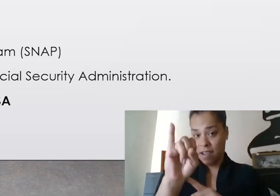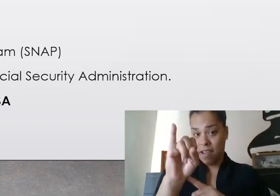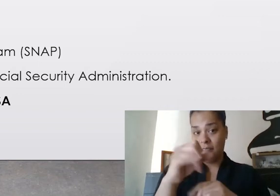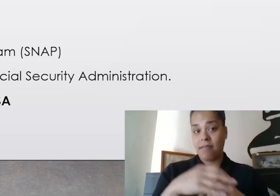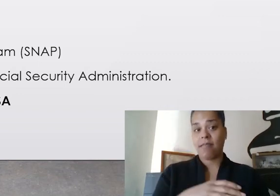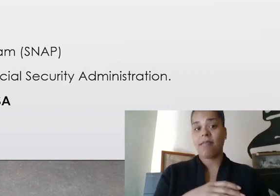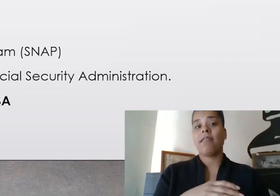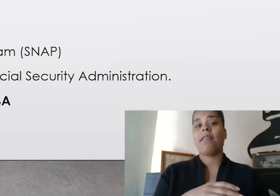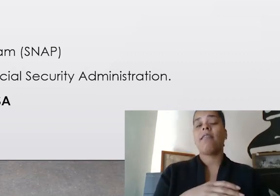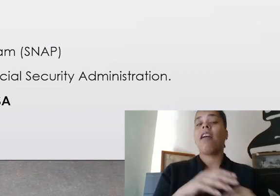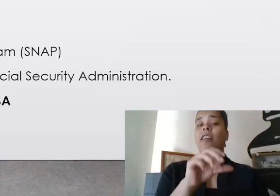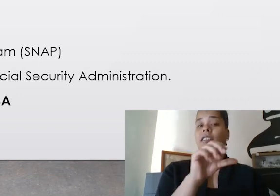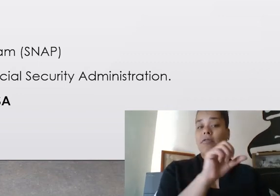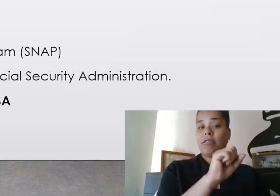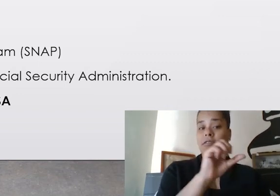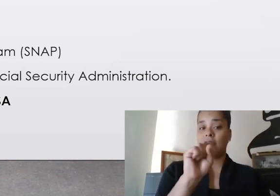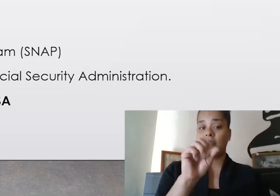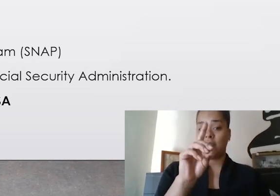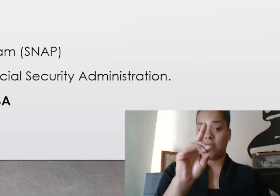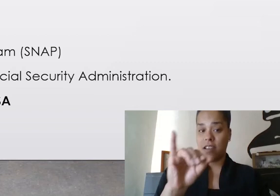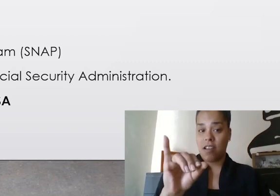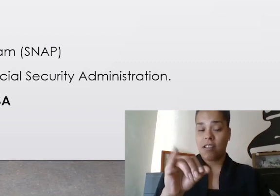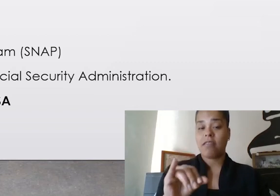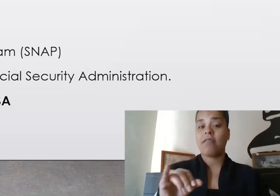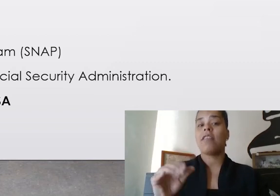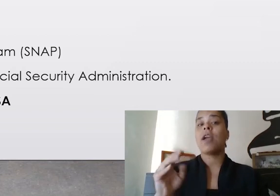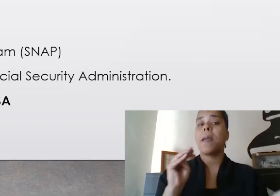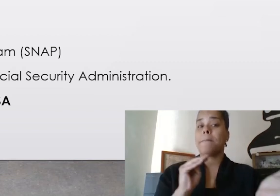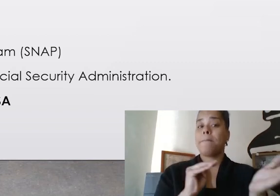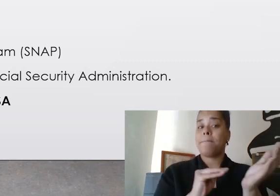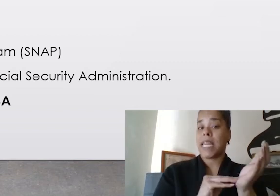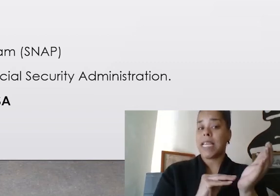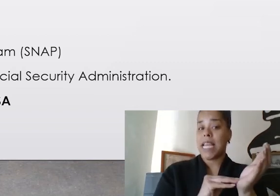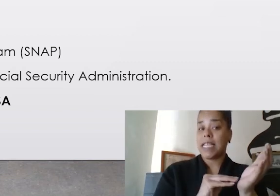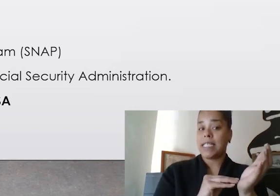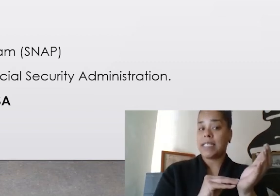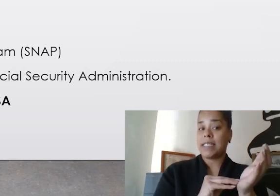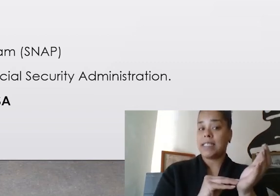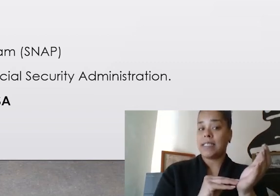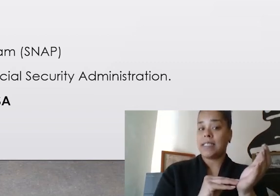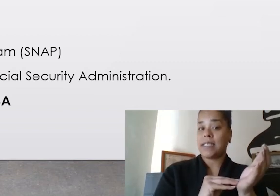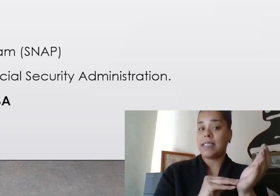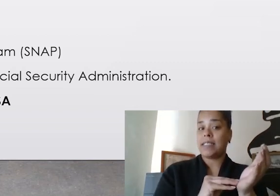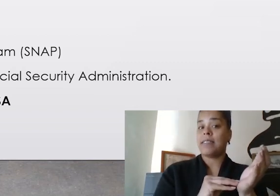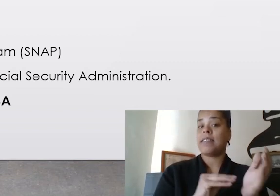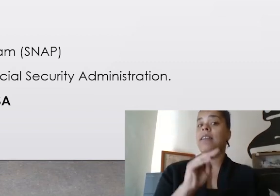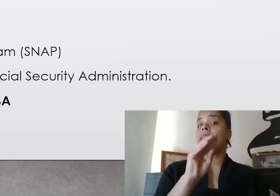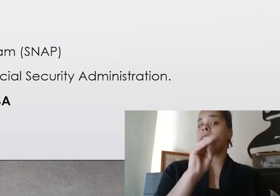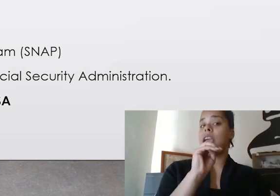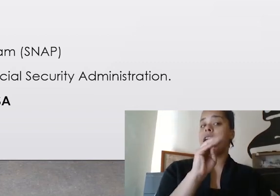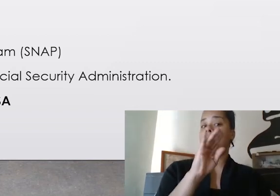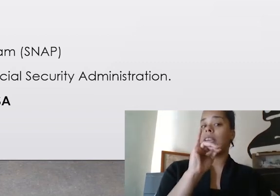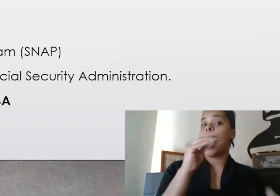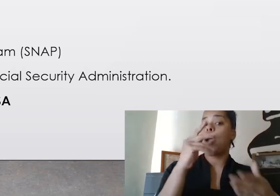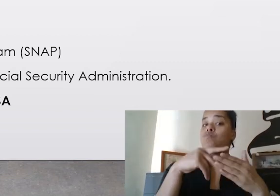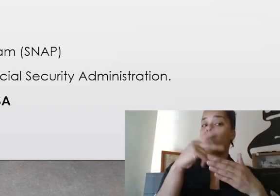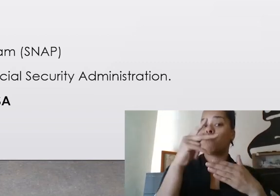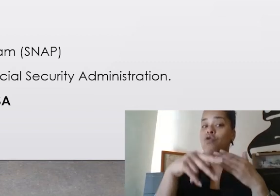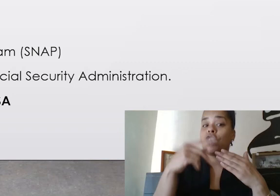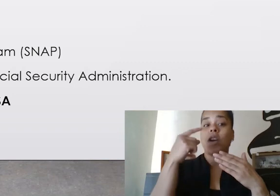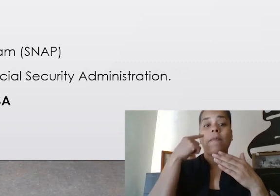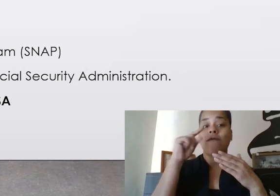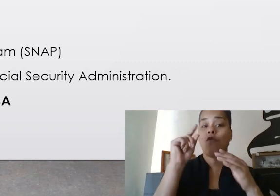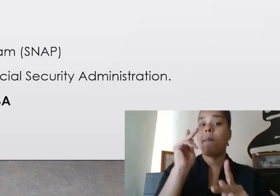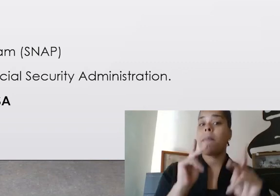about SSDI. We're going to be talking about Medicaid. We're going to be talking about the MBI program for people